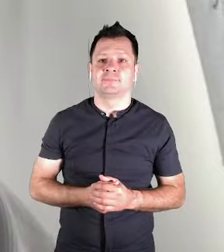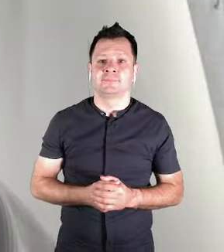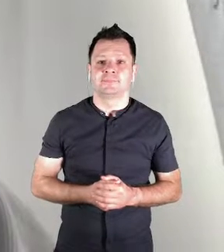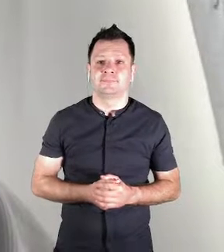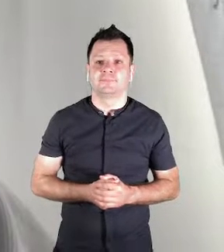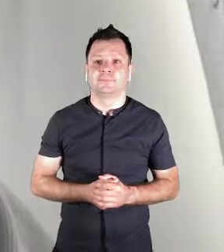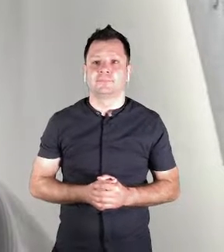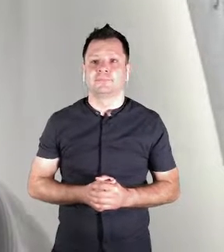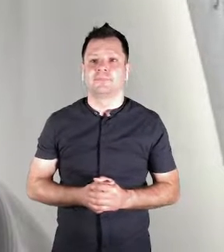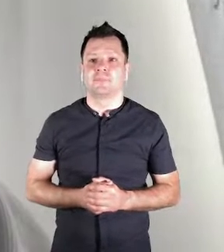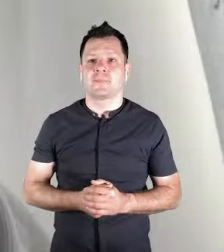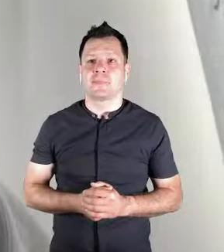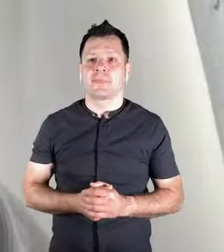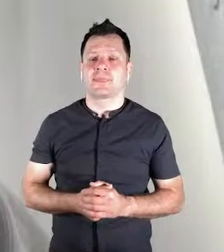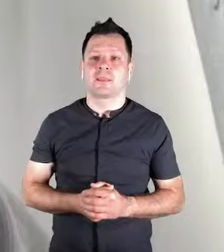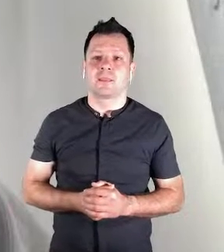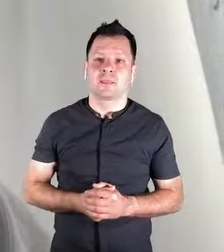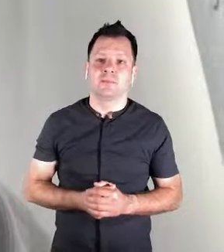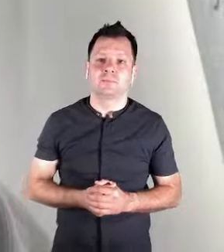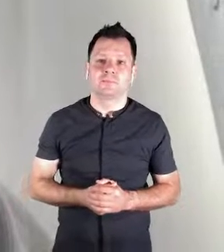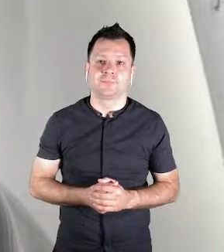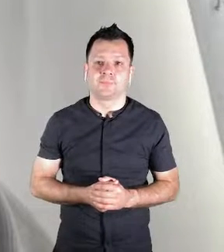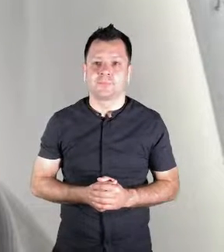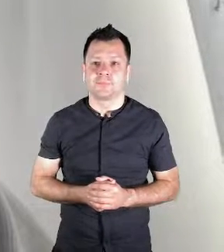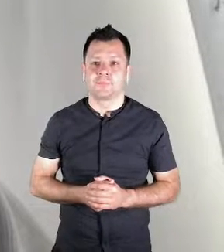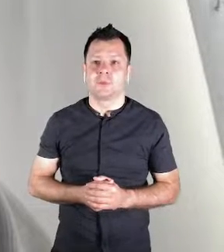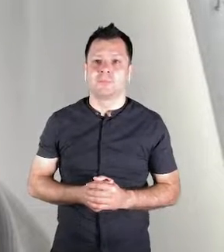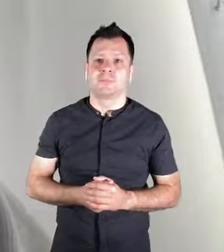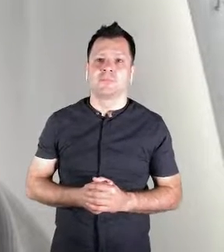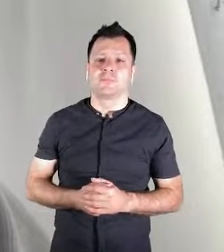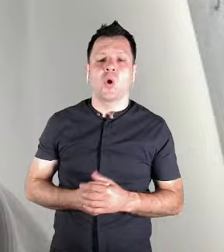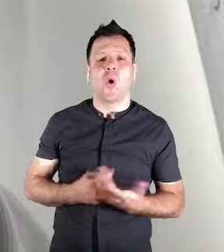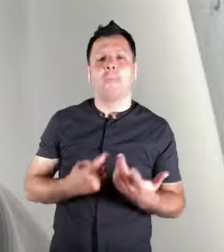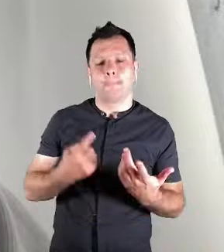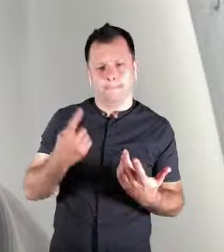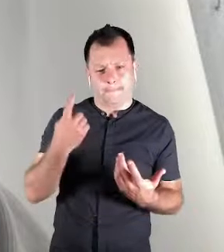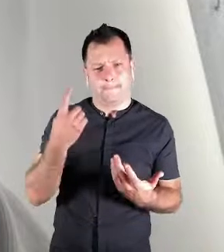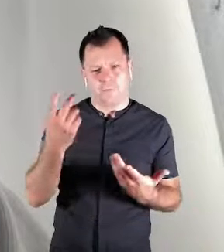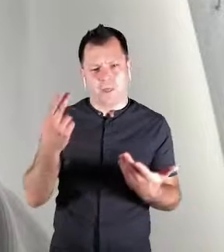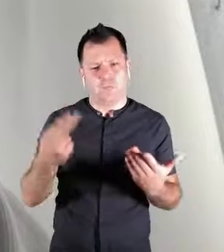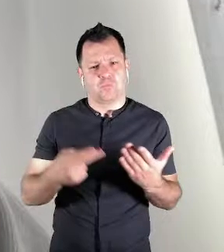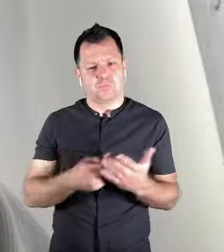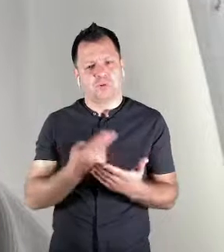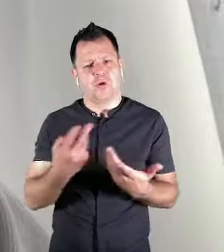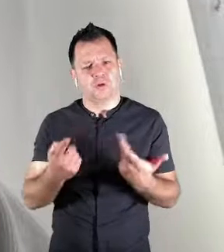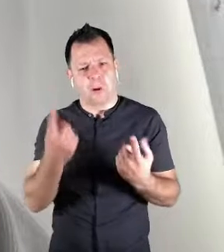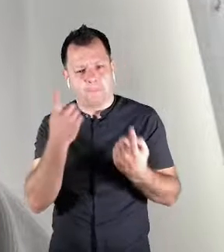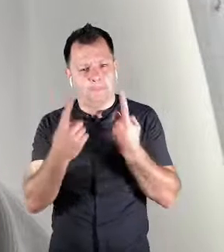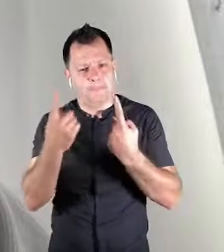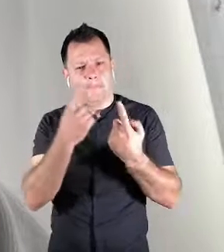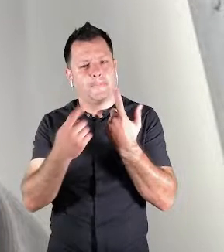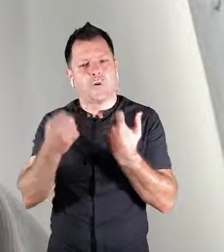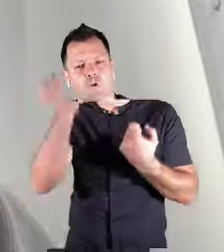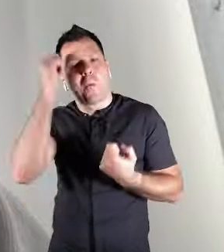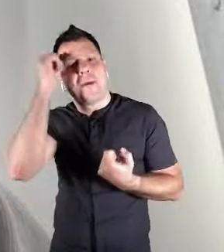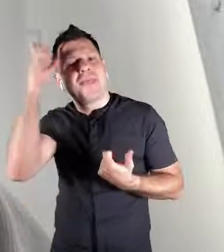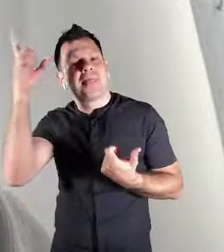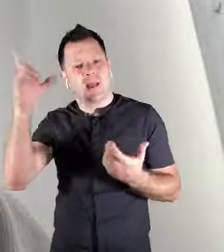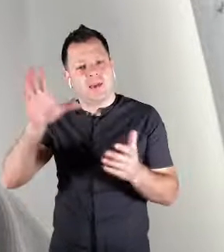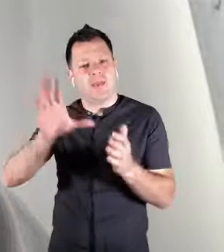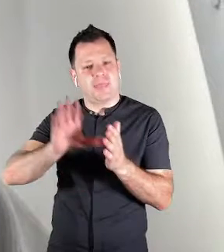cities. People talk about that, and nobody really can explain what it